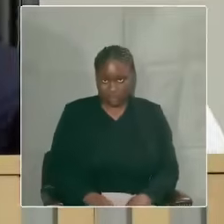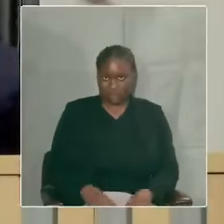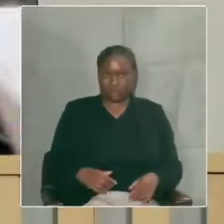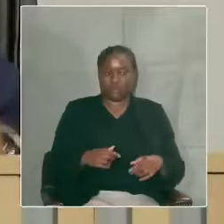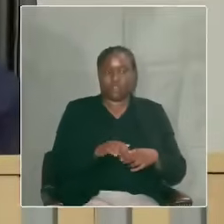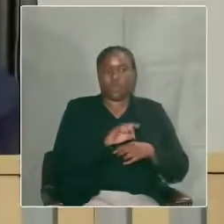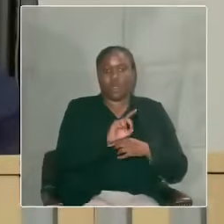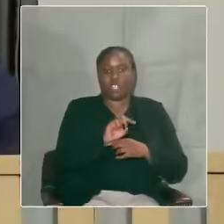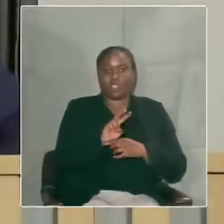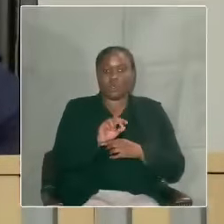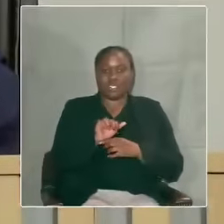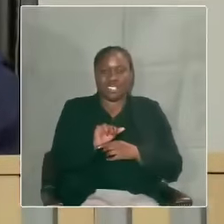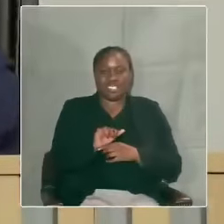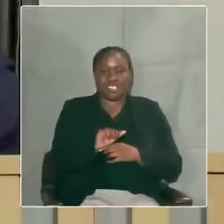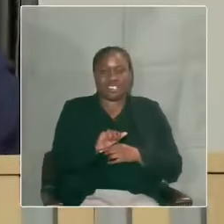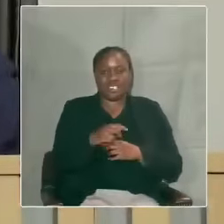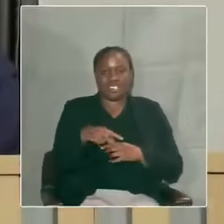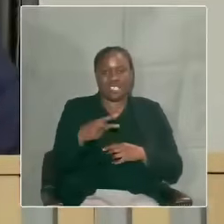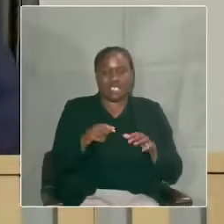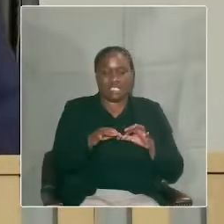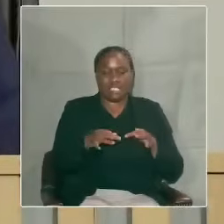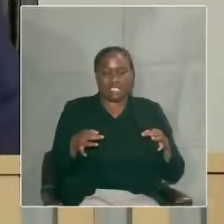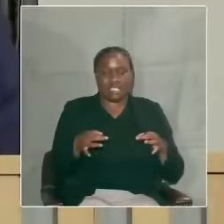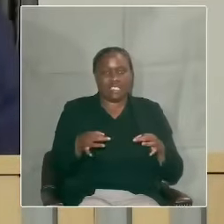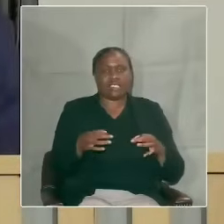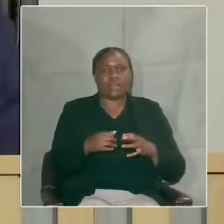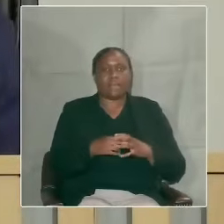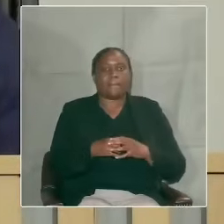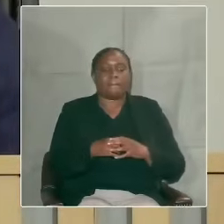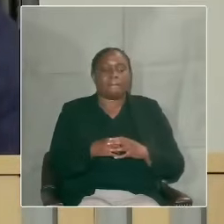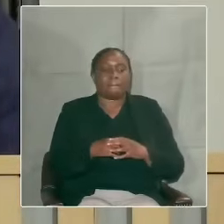126, second sentence, as previously stated.